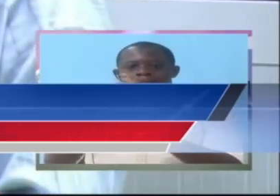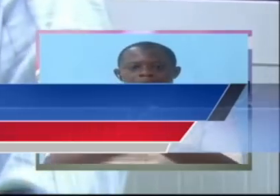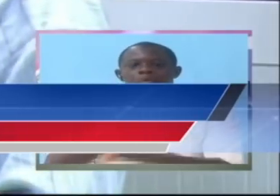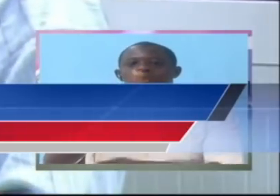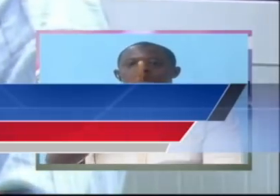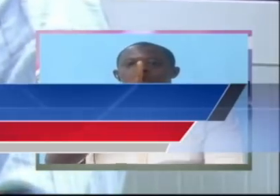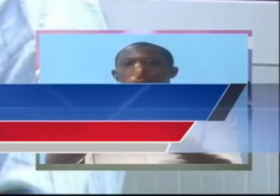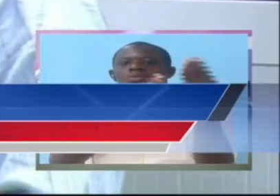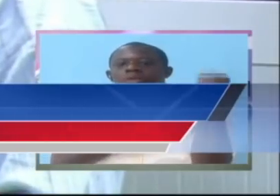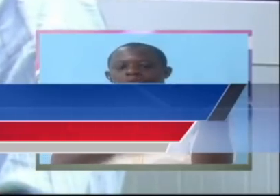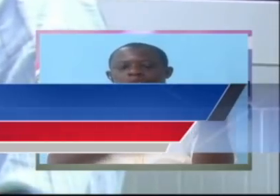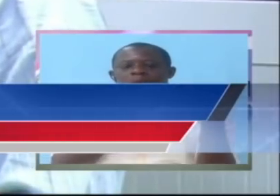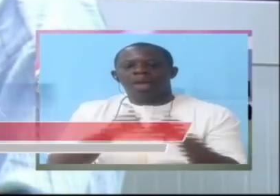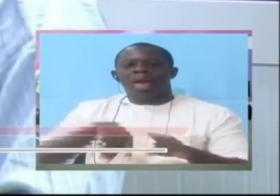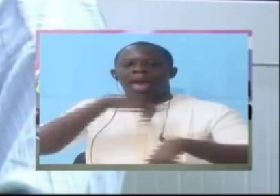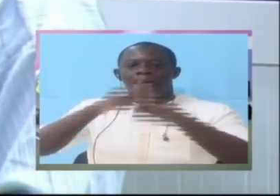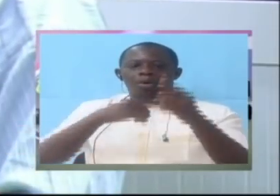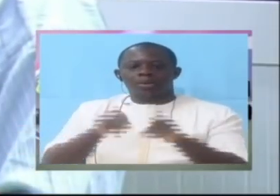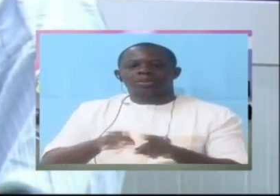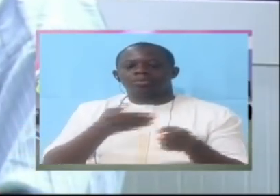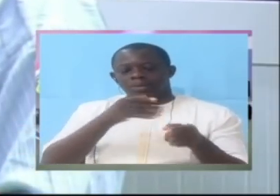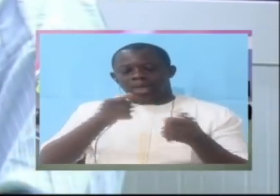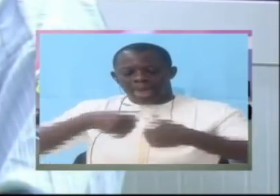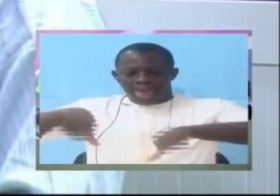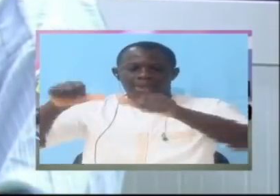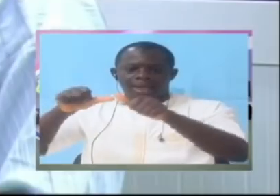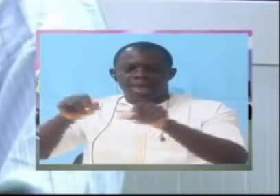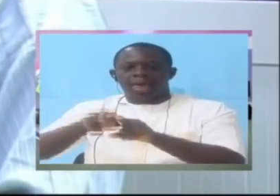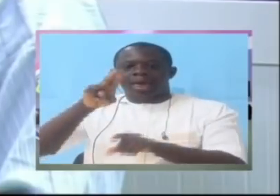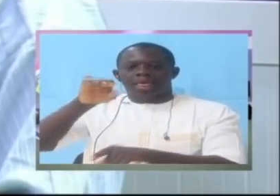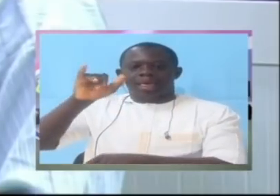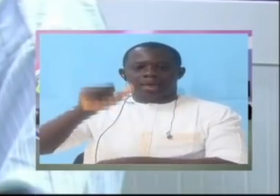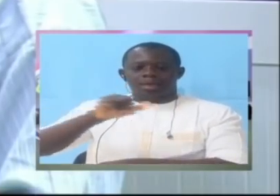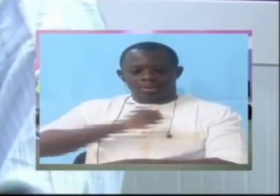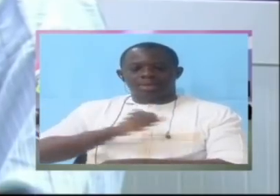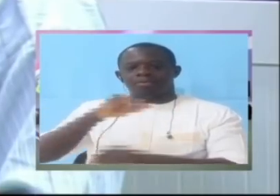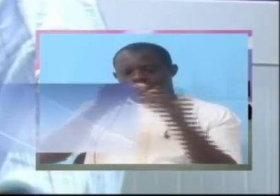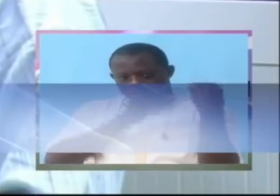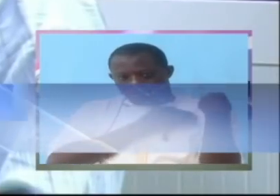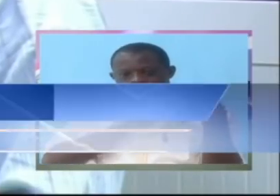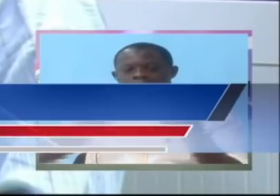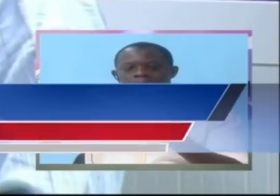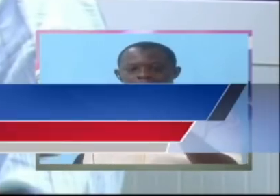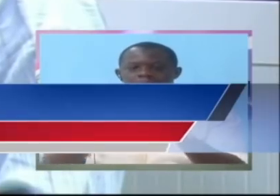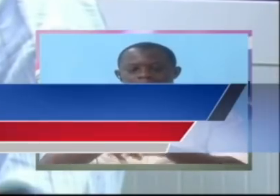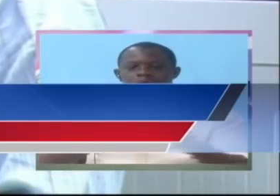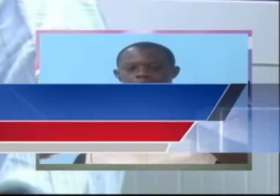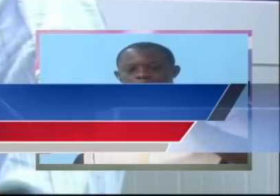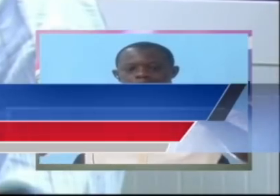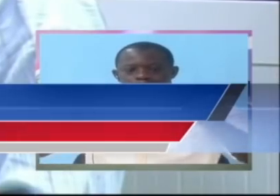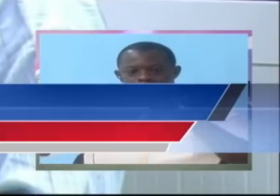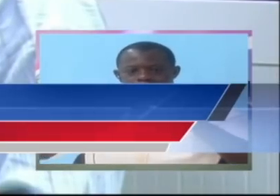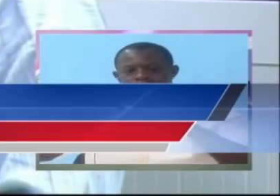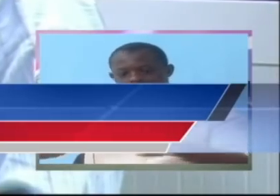that time they said he was the man responsible for that area. Operation. And it was the place